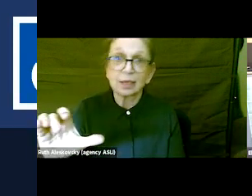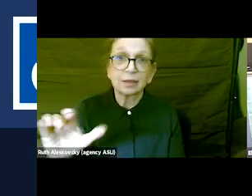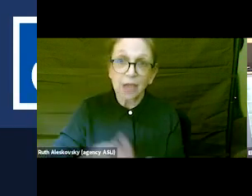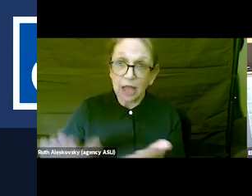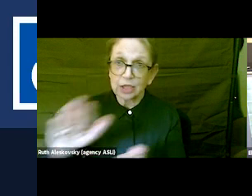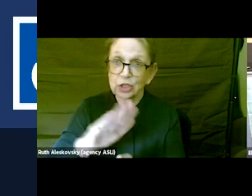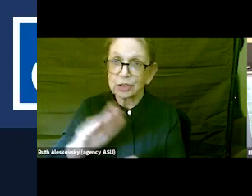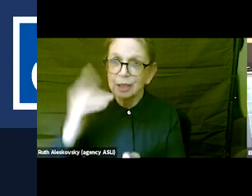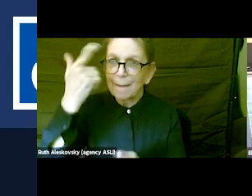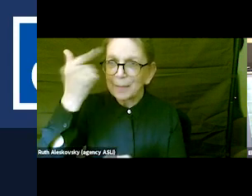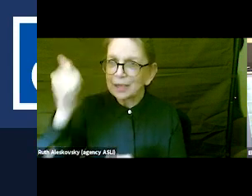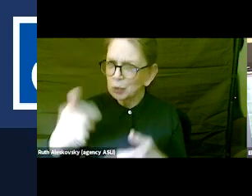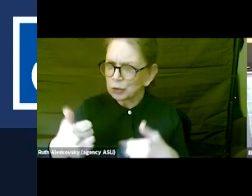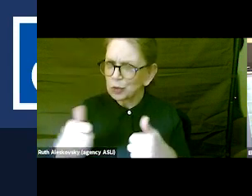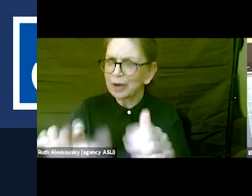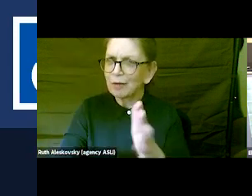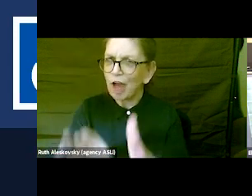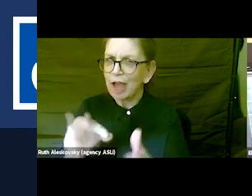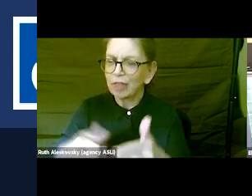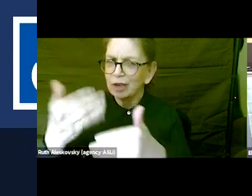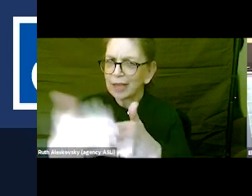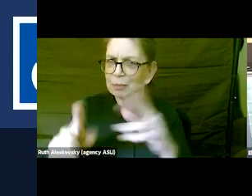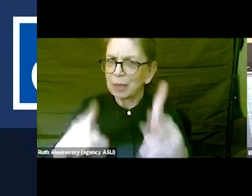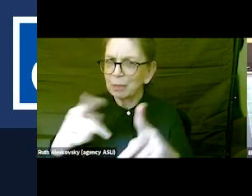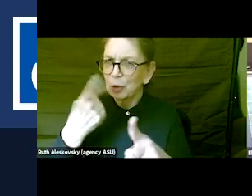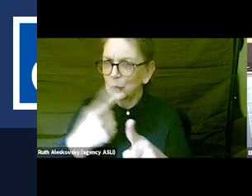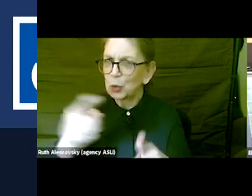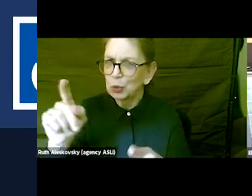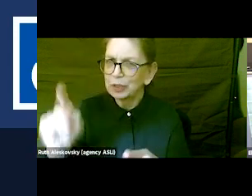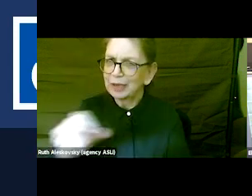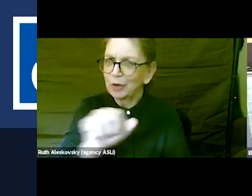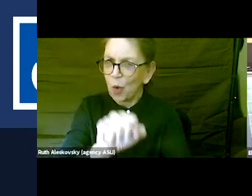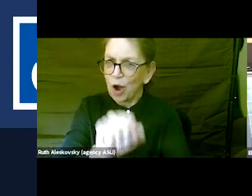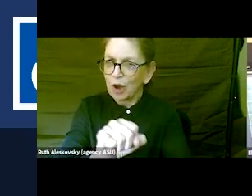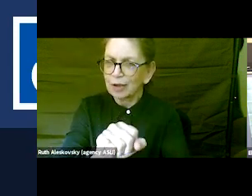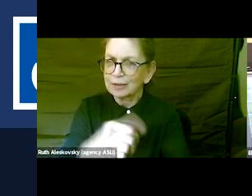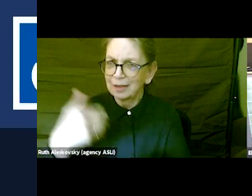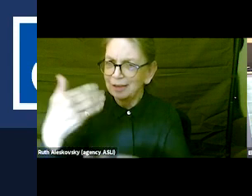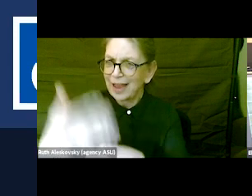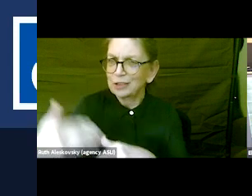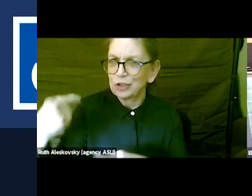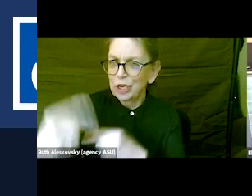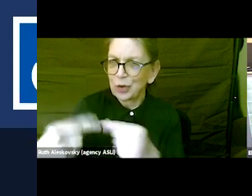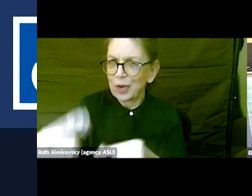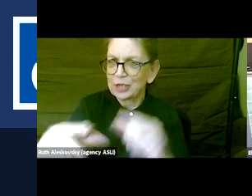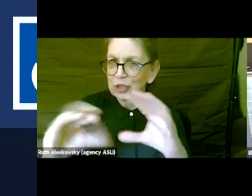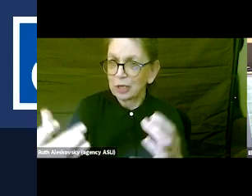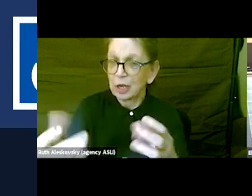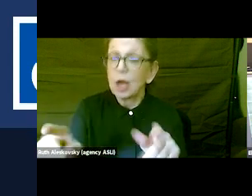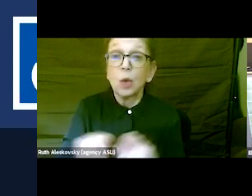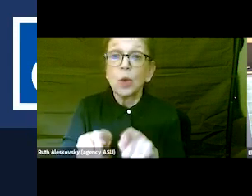of employed people with disabilities, right? We also have internship to career